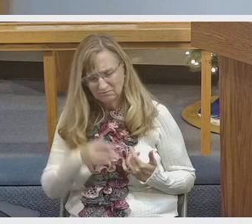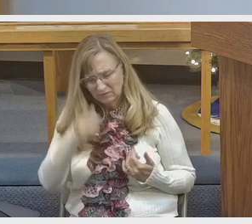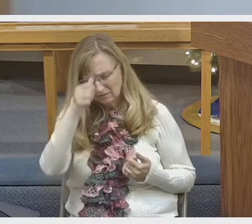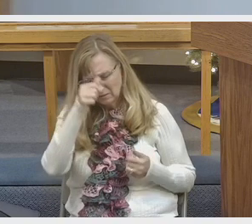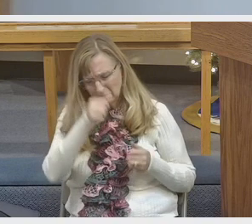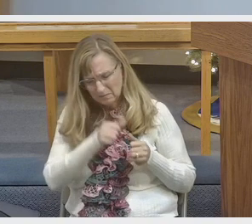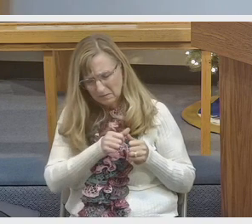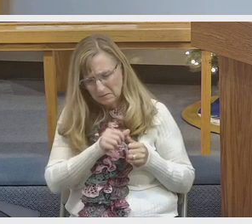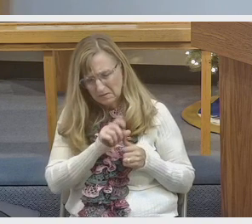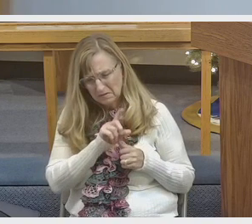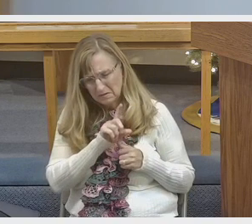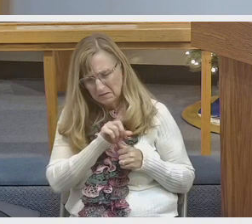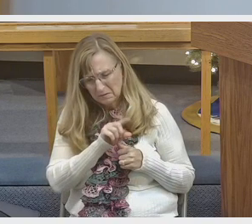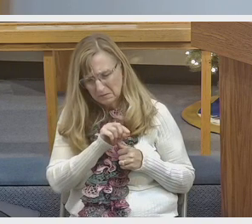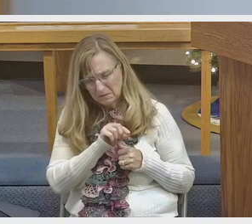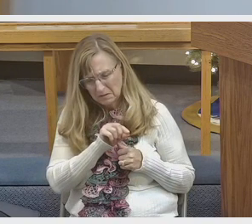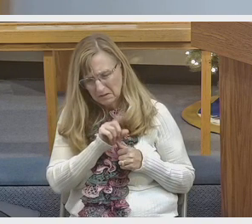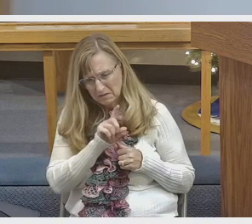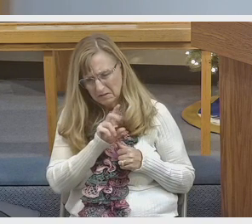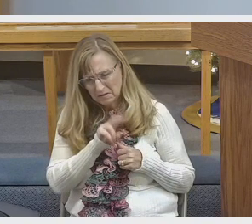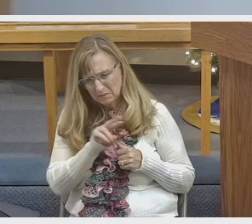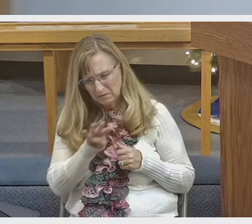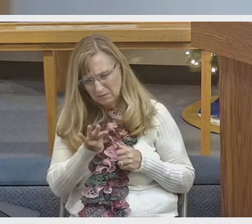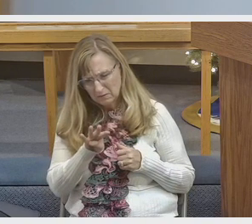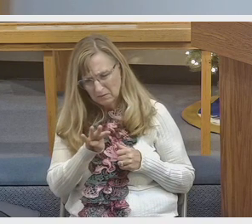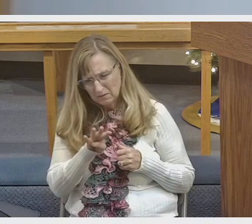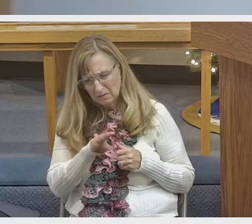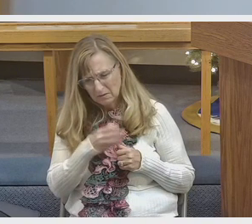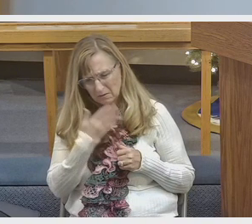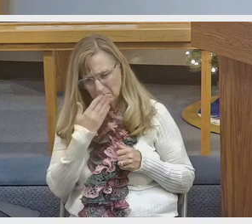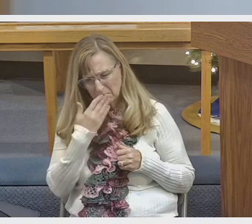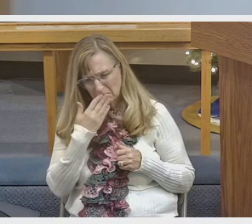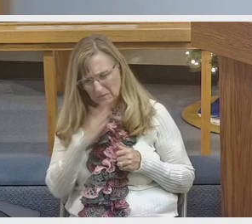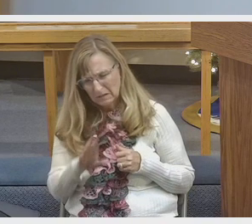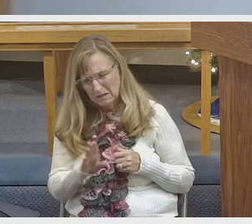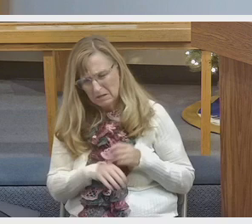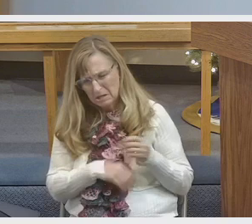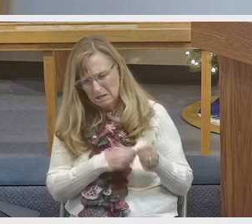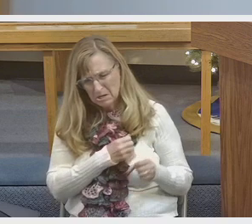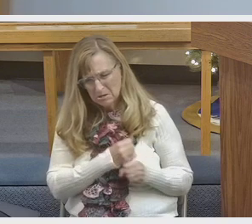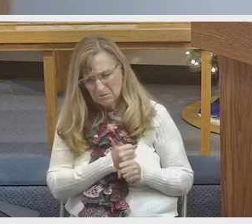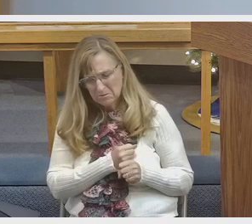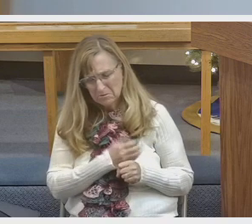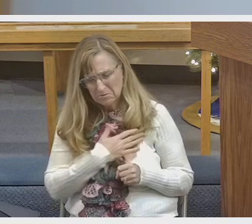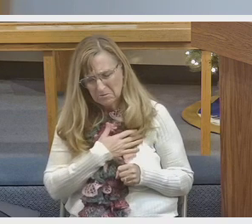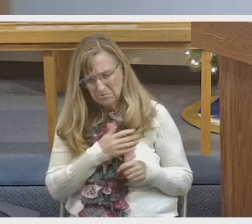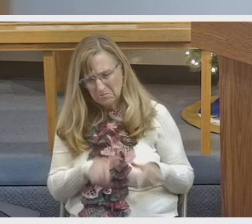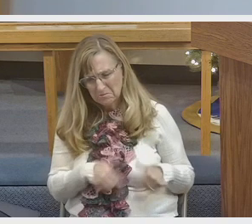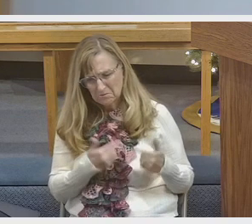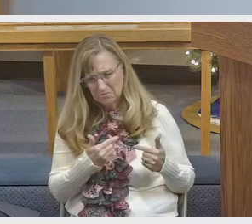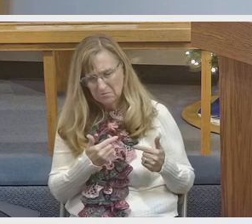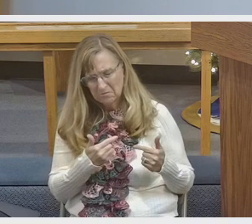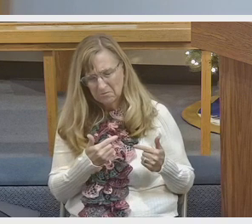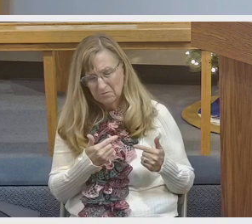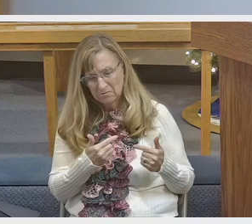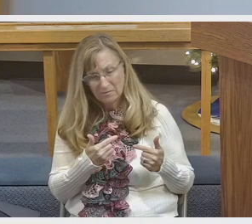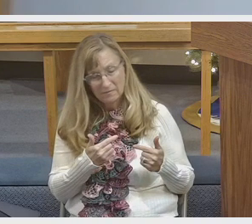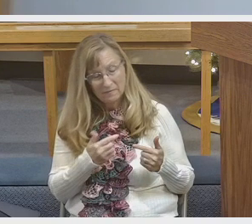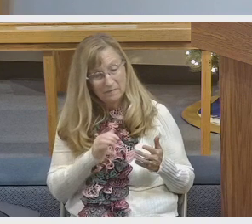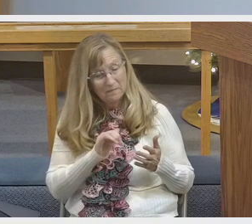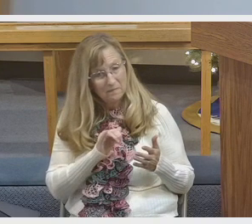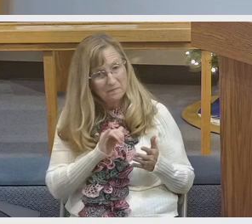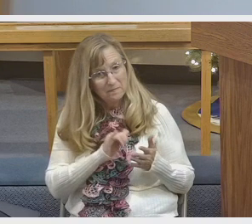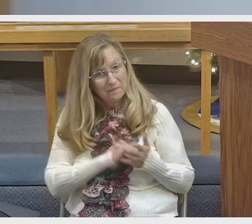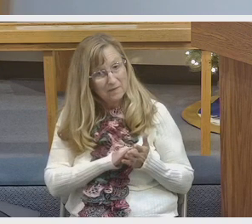2024 as one of the worst years of your life. And yet, it was your loved